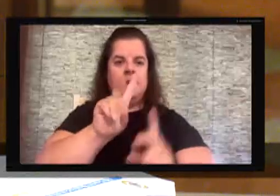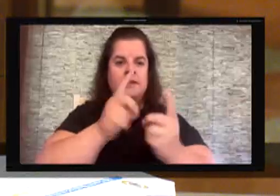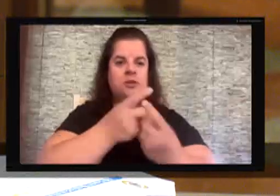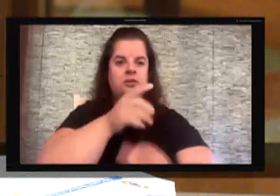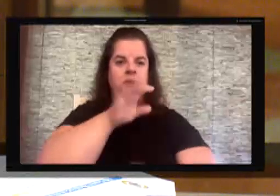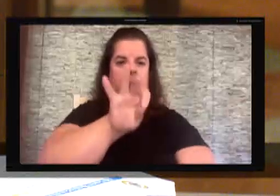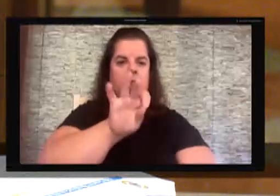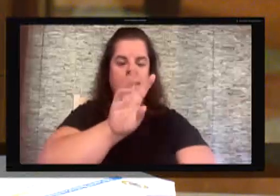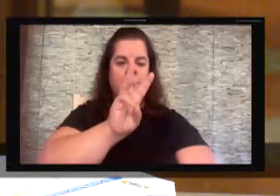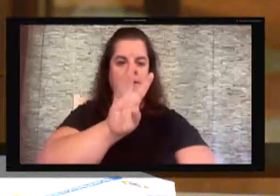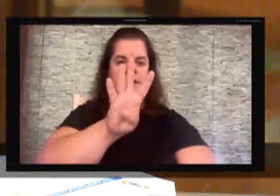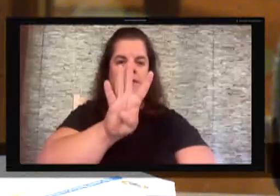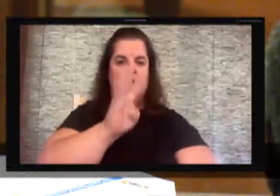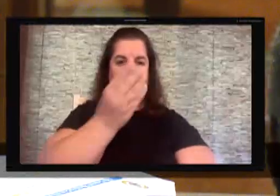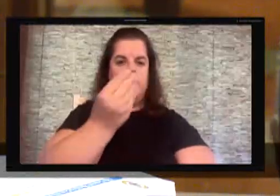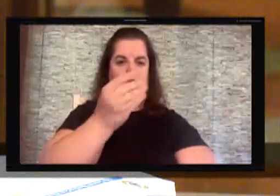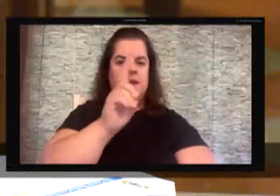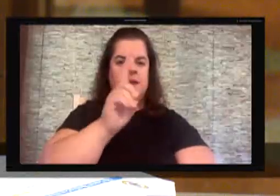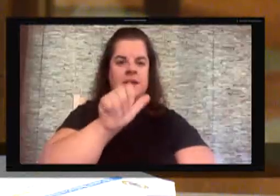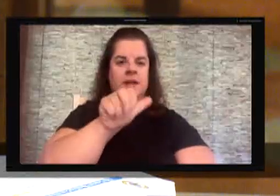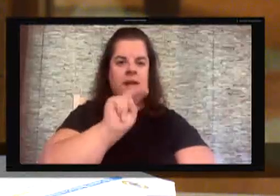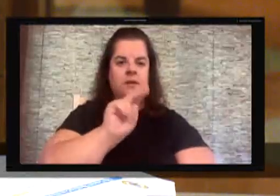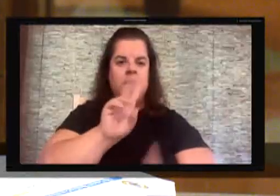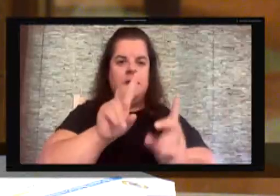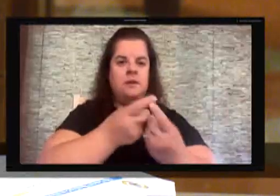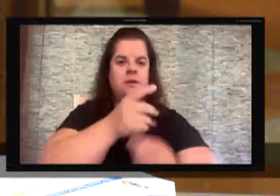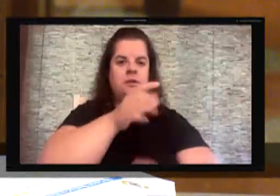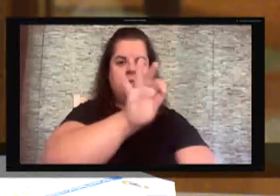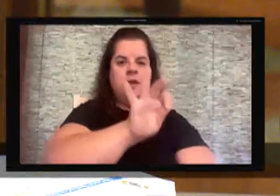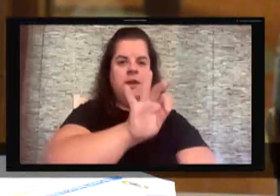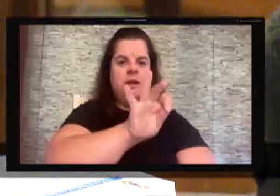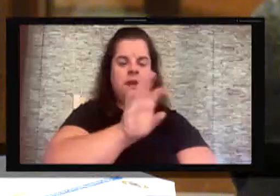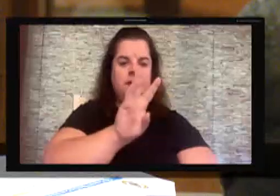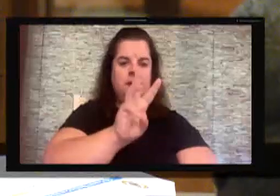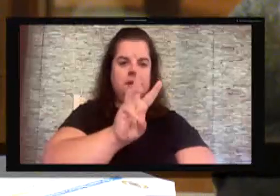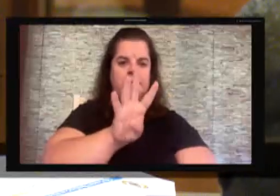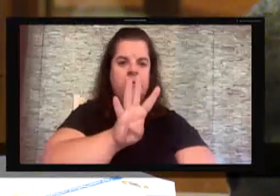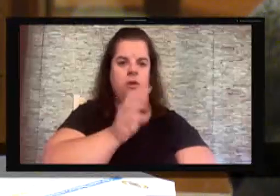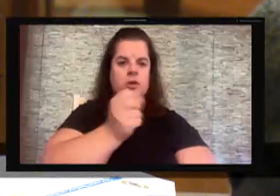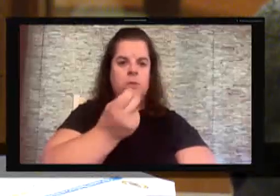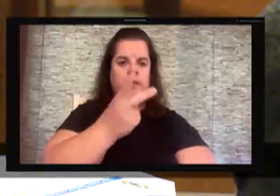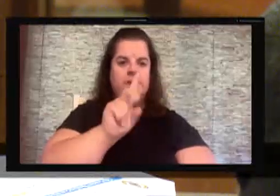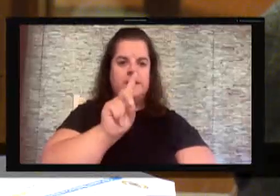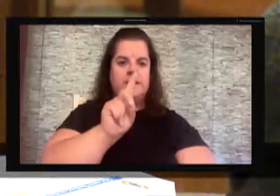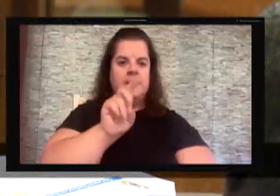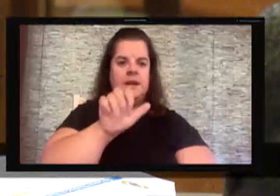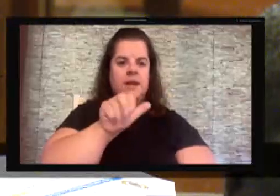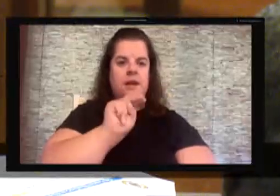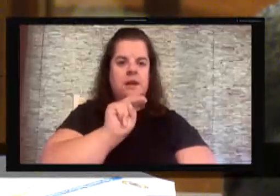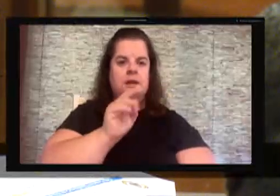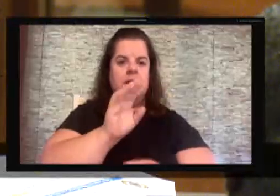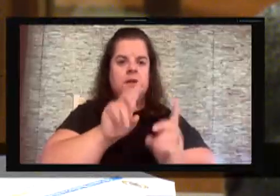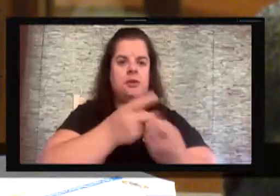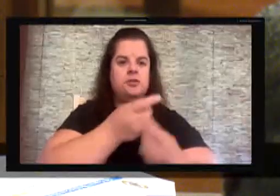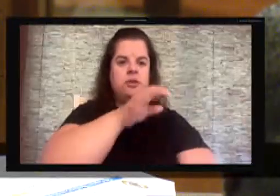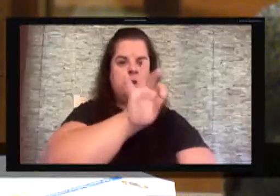9, 6414 Dean Street, Council District 9, 6412 Dean Street, Council District 9, 6410 Dean